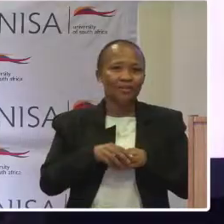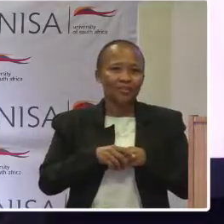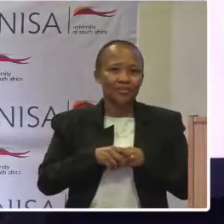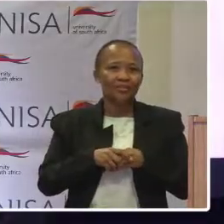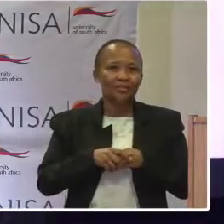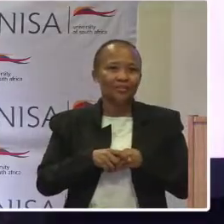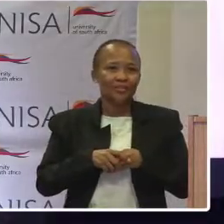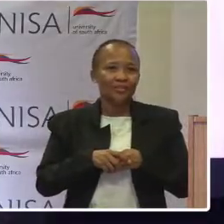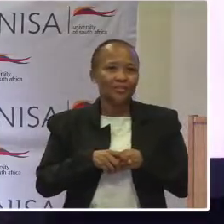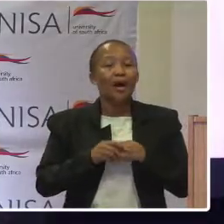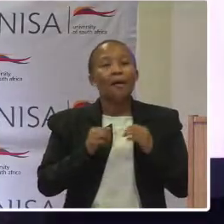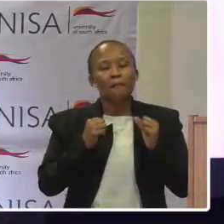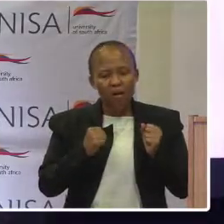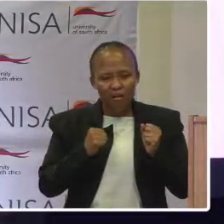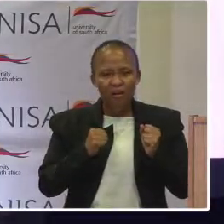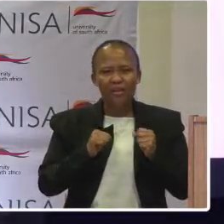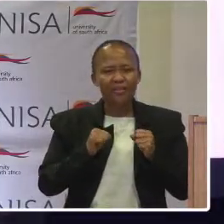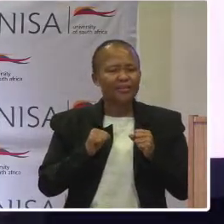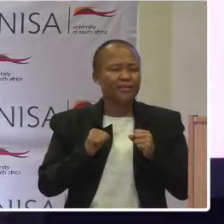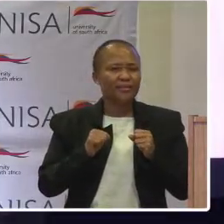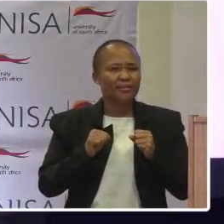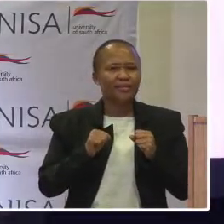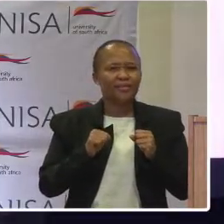And it's so weird because we hear